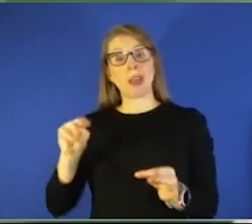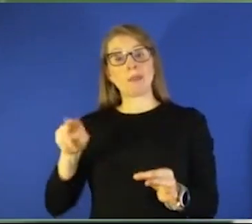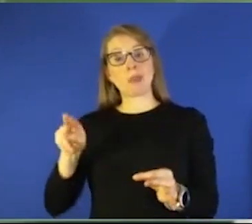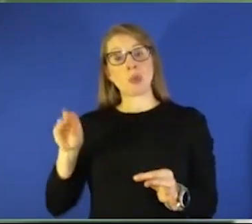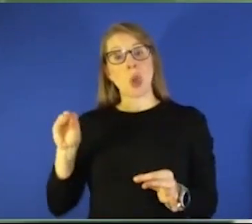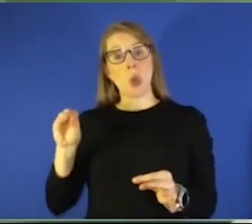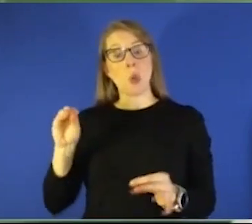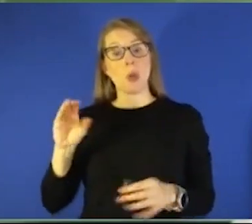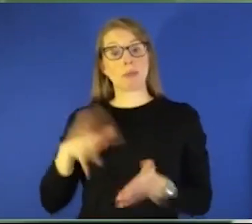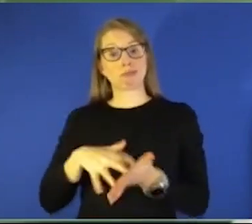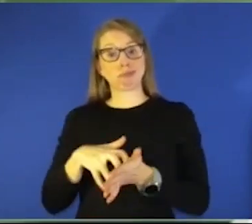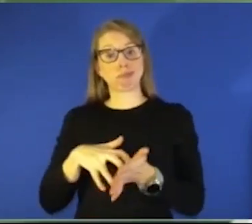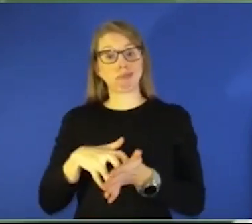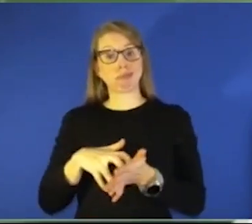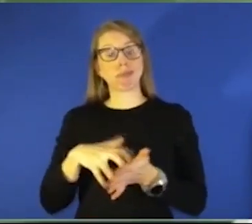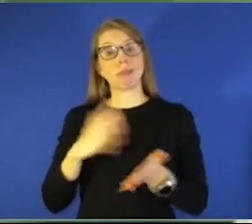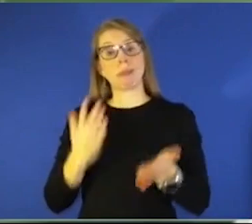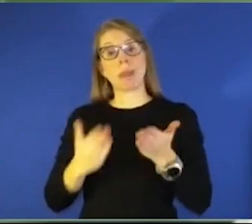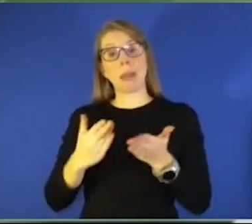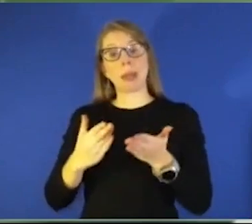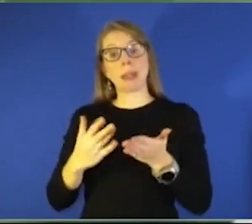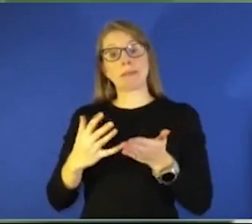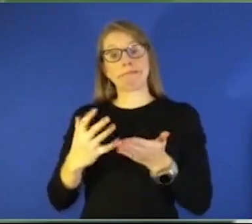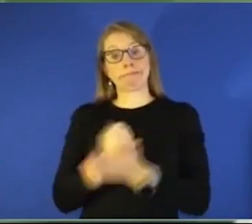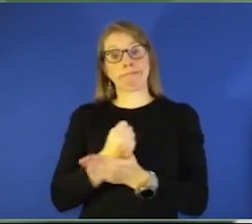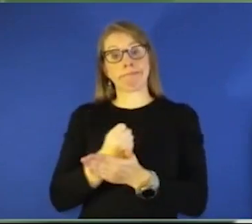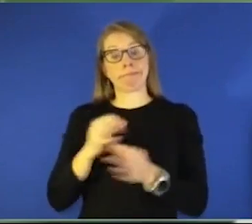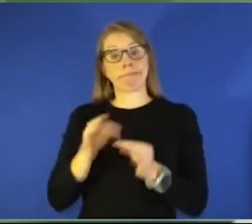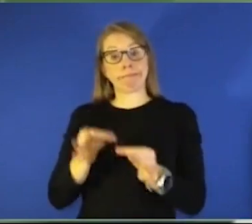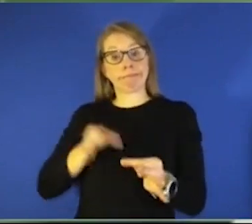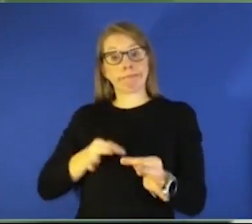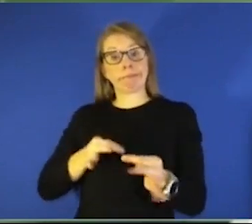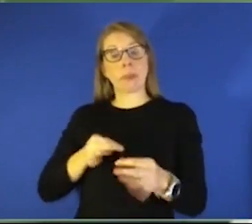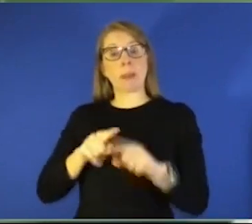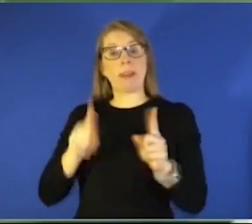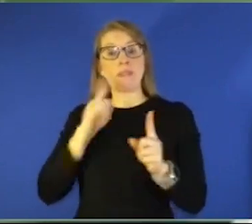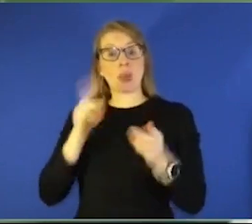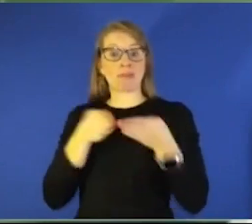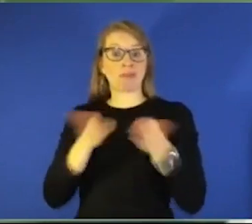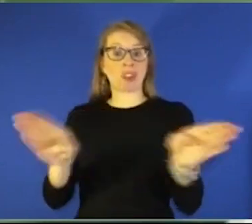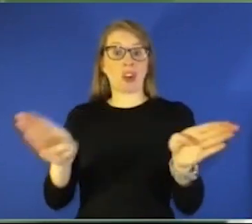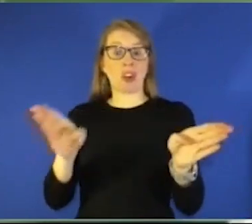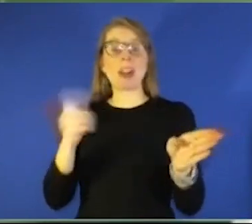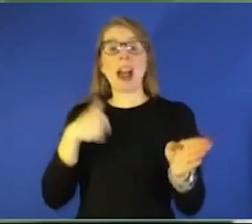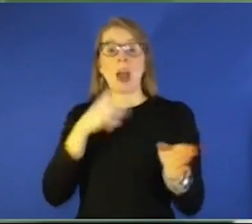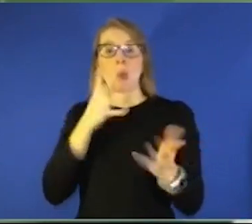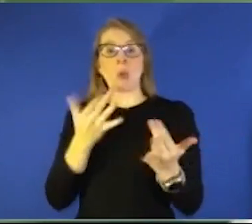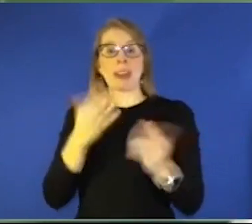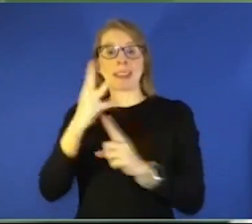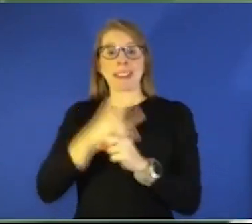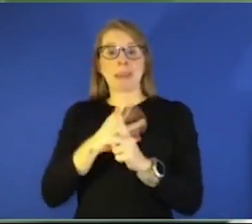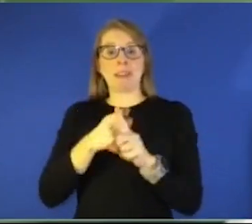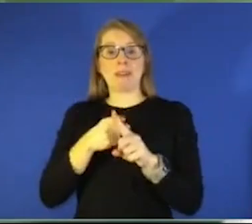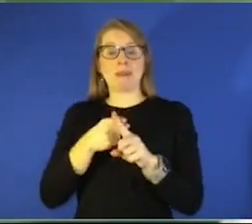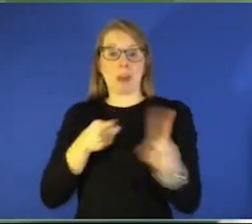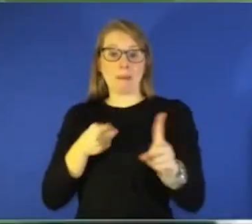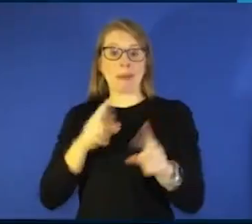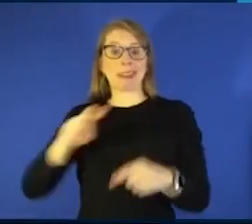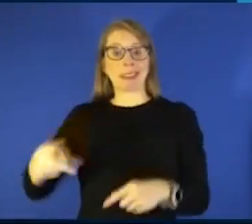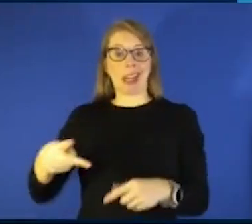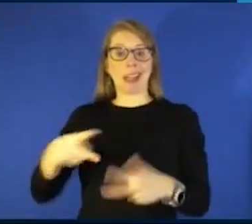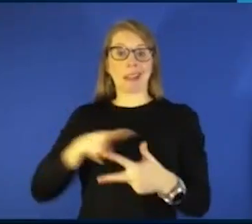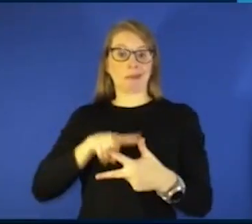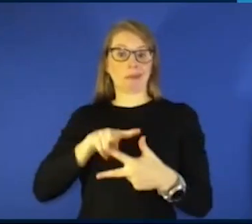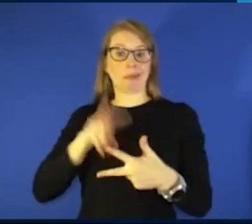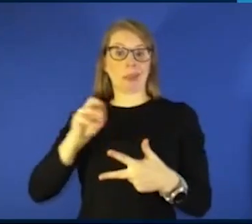have gotten it a little bit earlier. But for general population, I would recommend waiting for 6 months from the second. Mm-hmm.